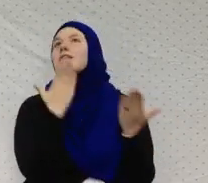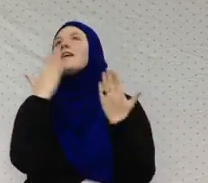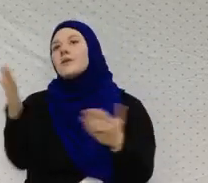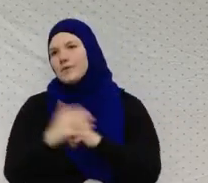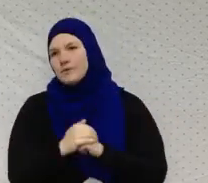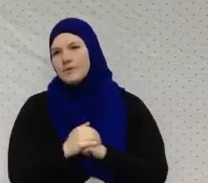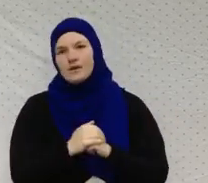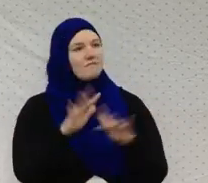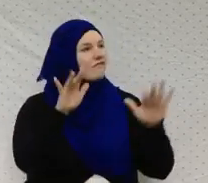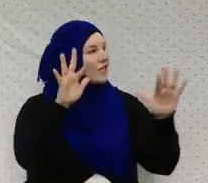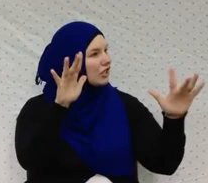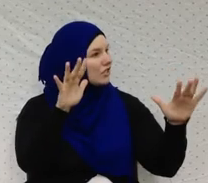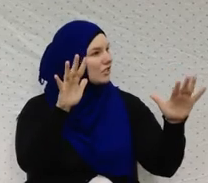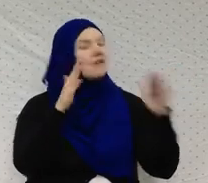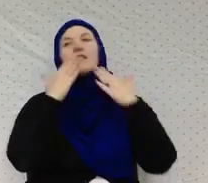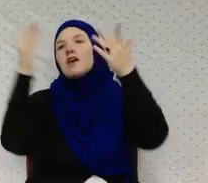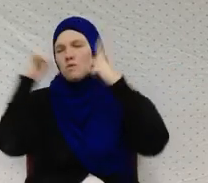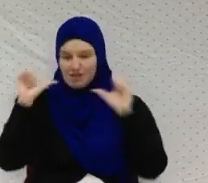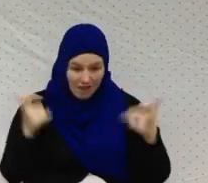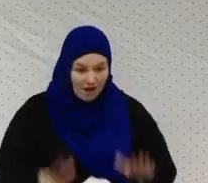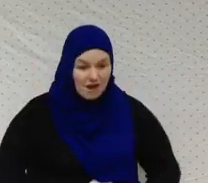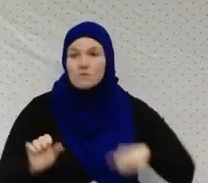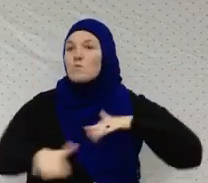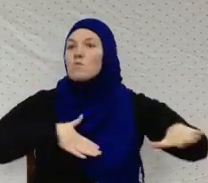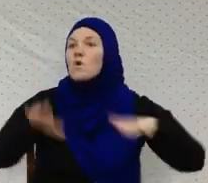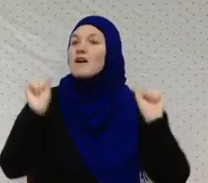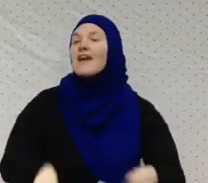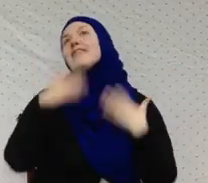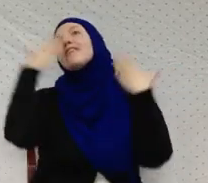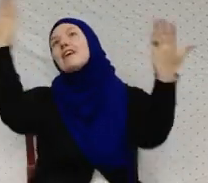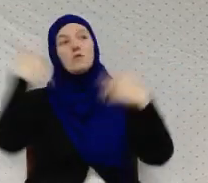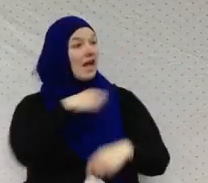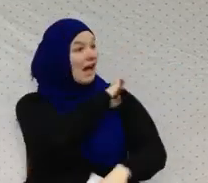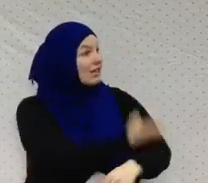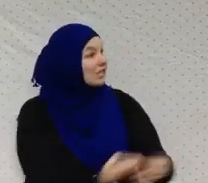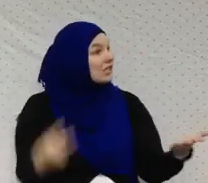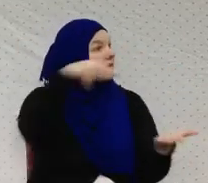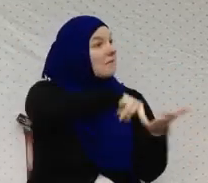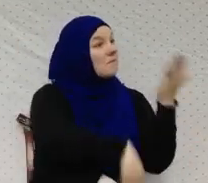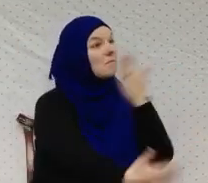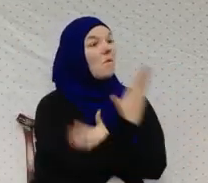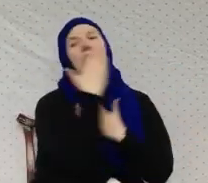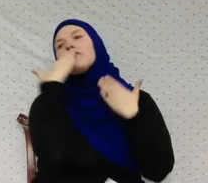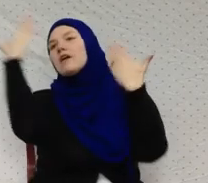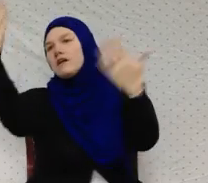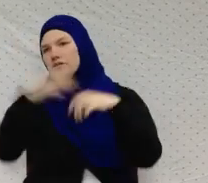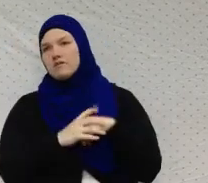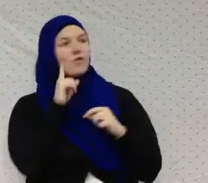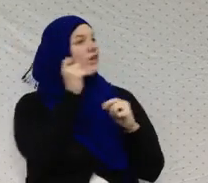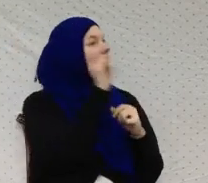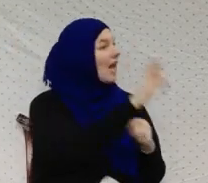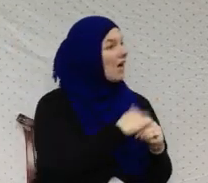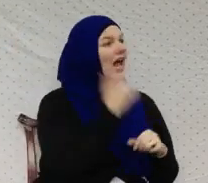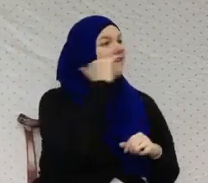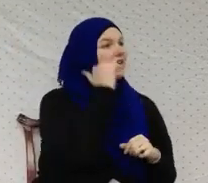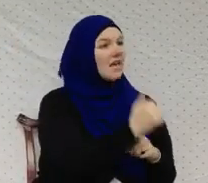for our hands, for our fingers, for our legs, for the energy Allah gives us, for the air we